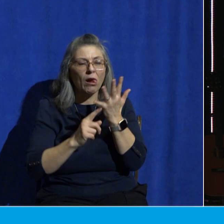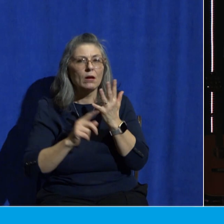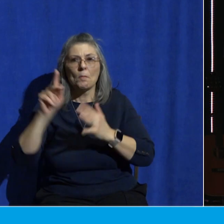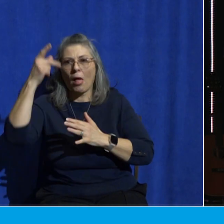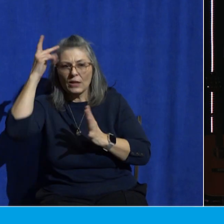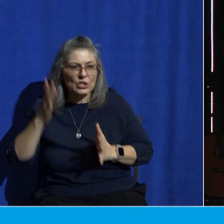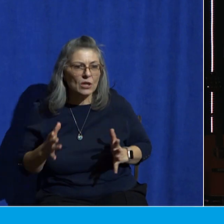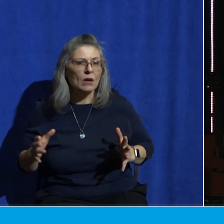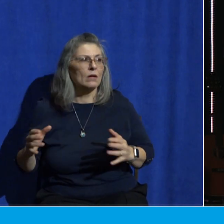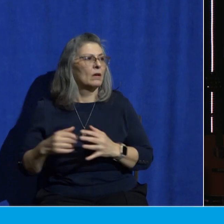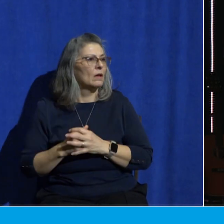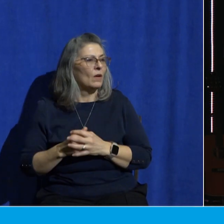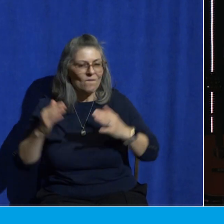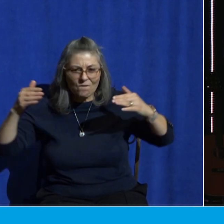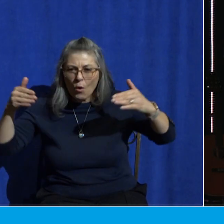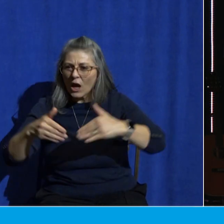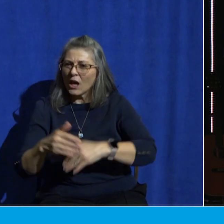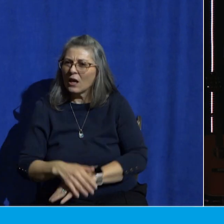we